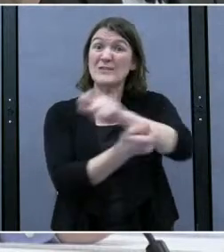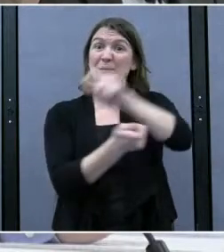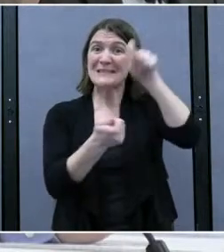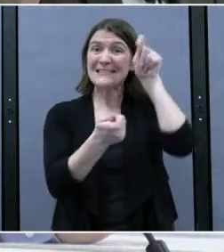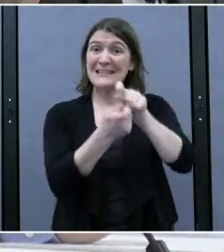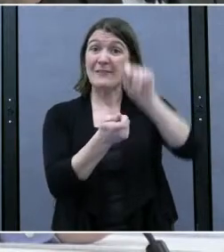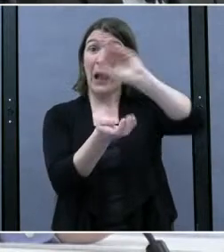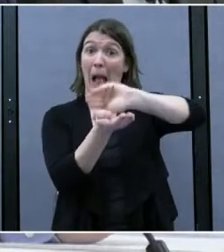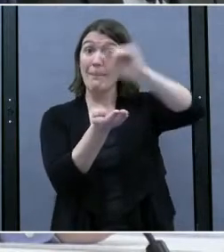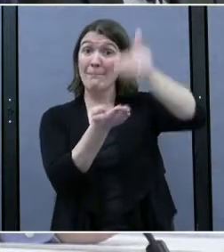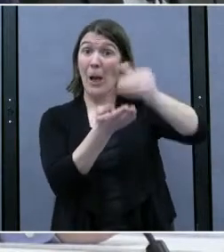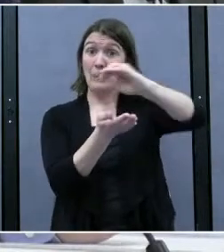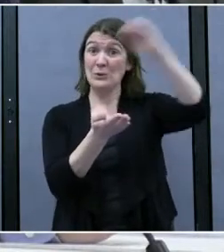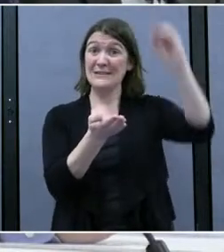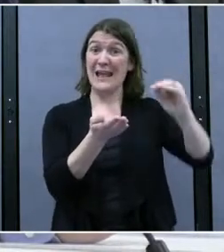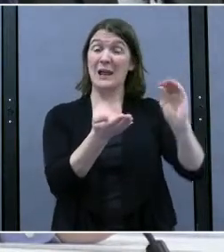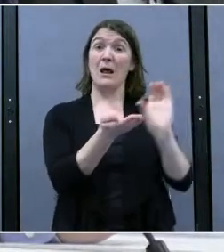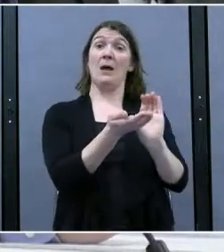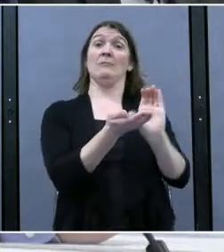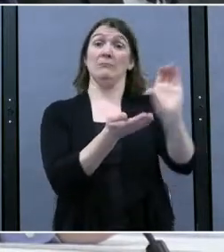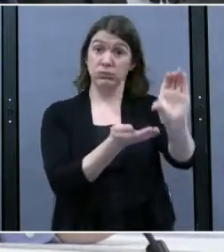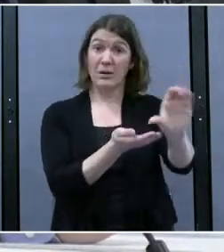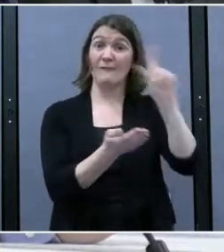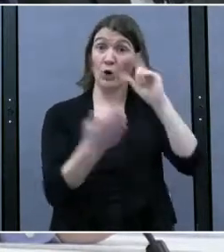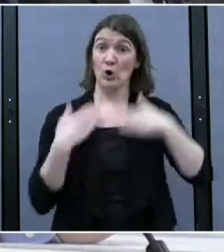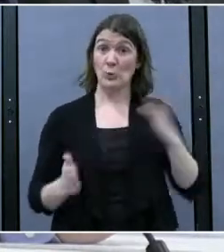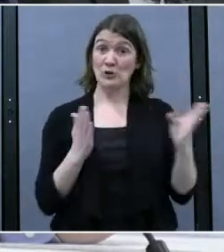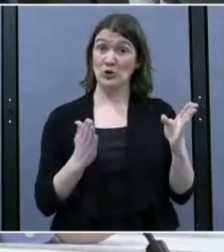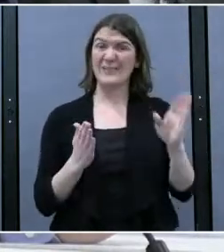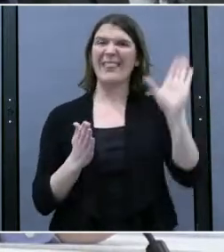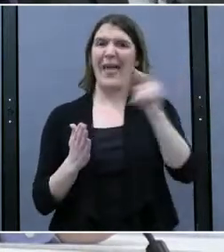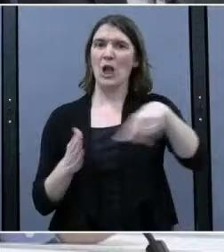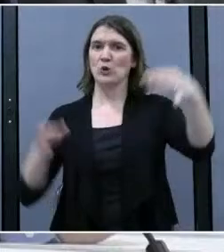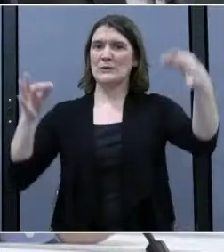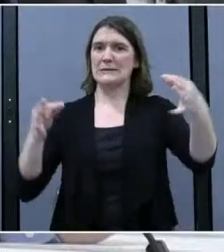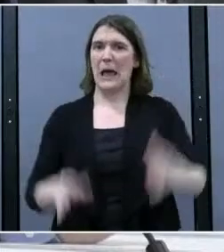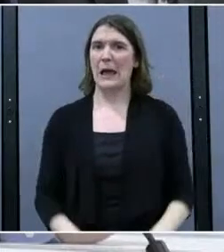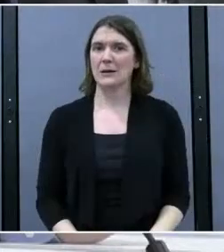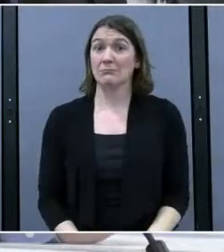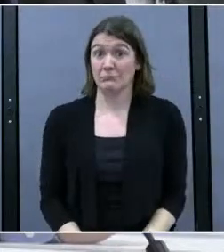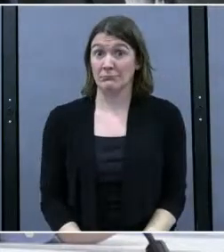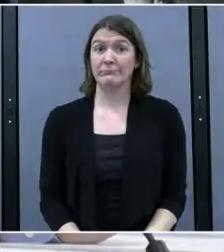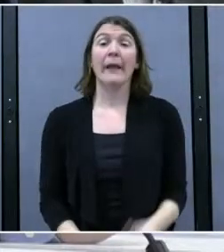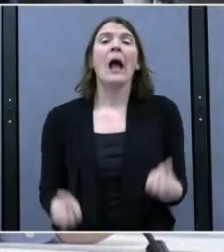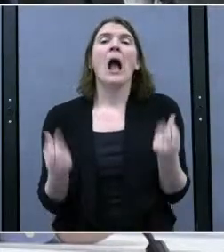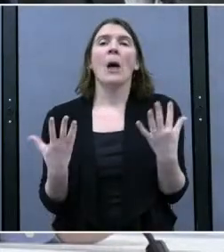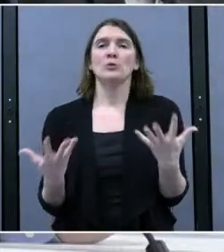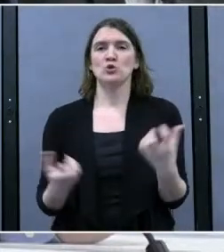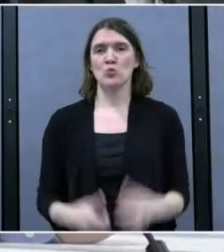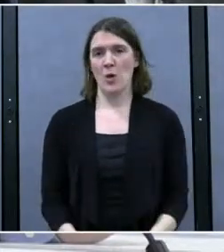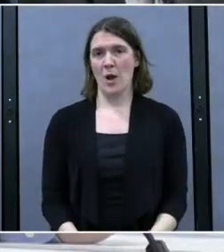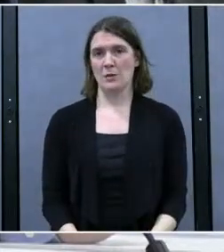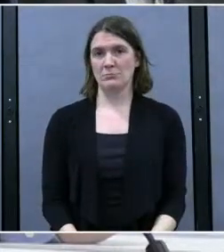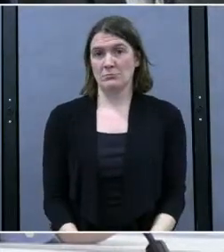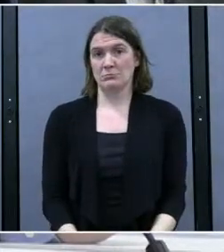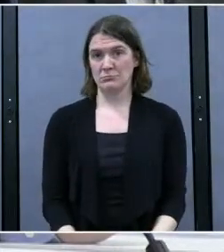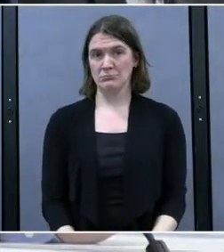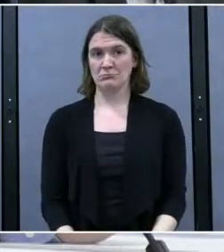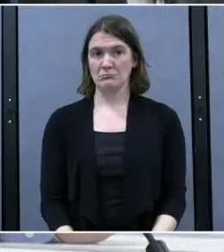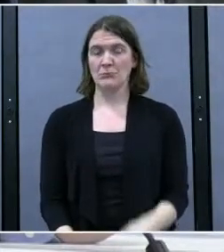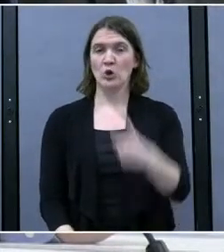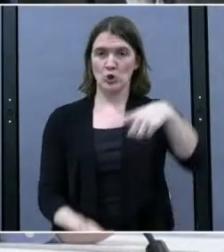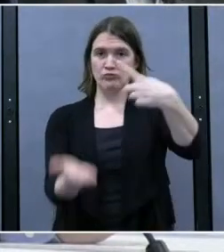FY27 budget to be allocated to human services funding. So how much are we